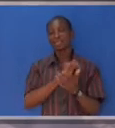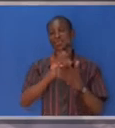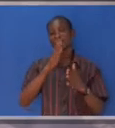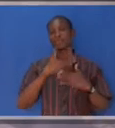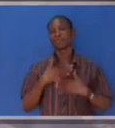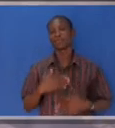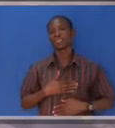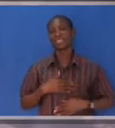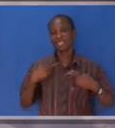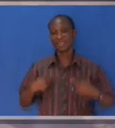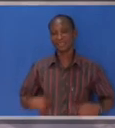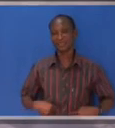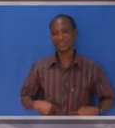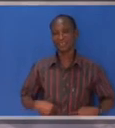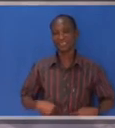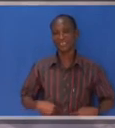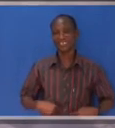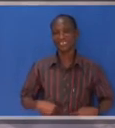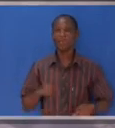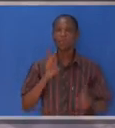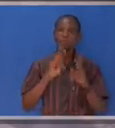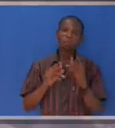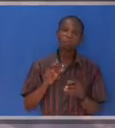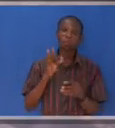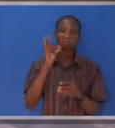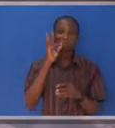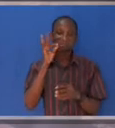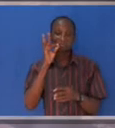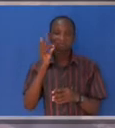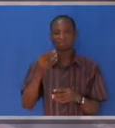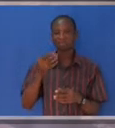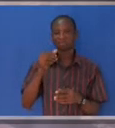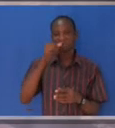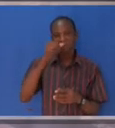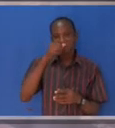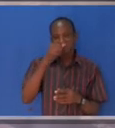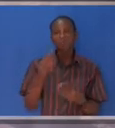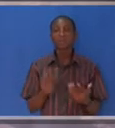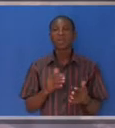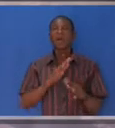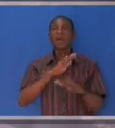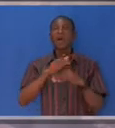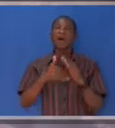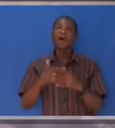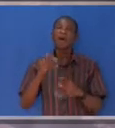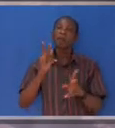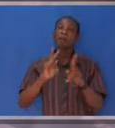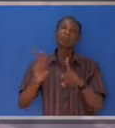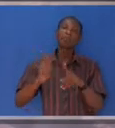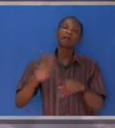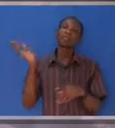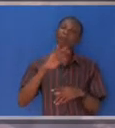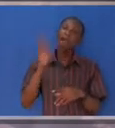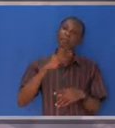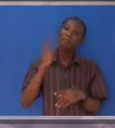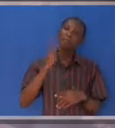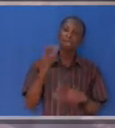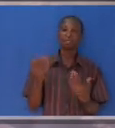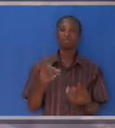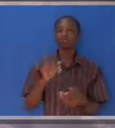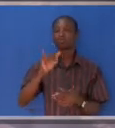pedia wonwa omo numundu bone wonwa omo ye niema emfata nyinara to a